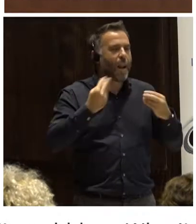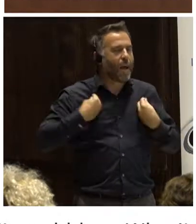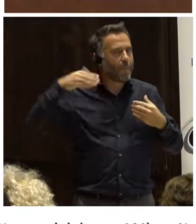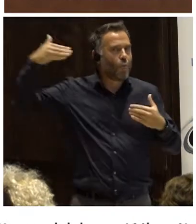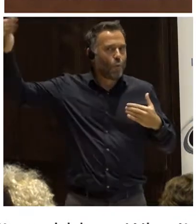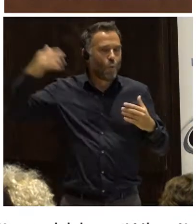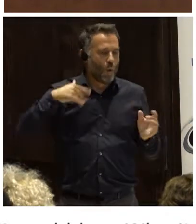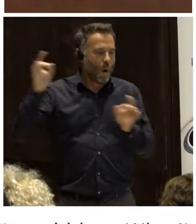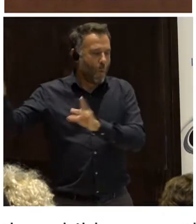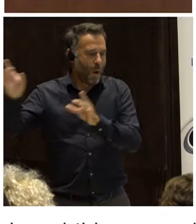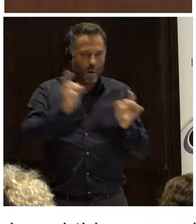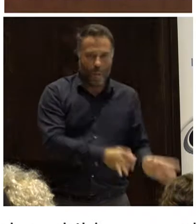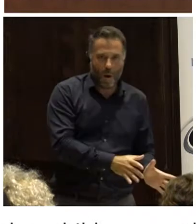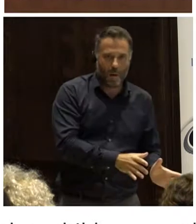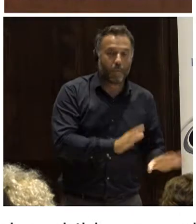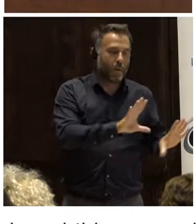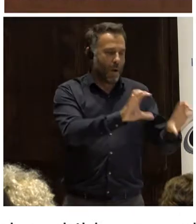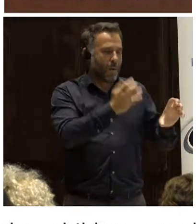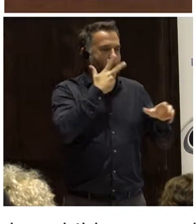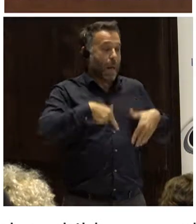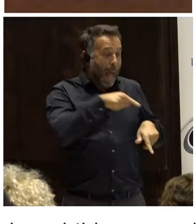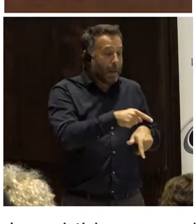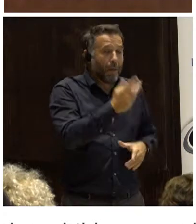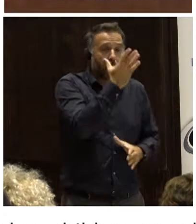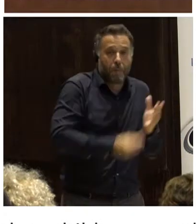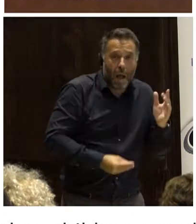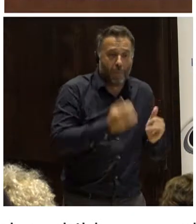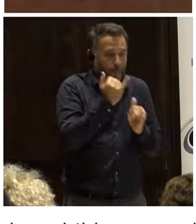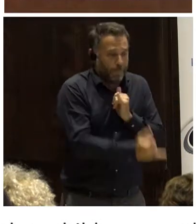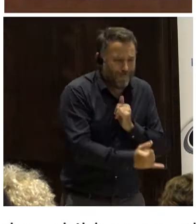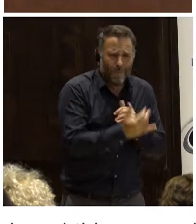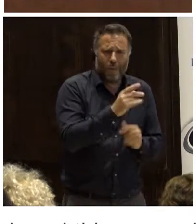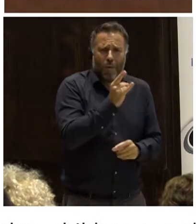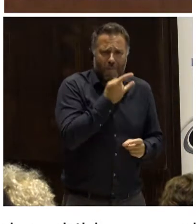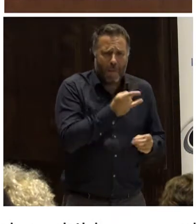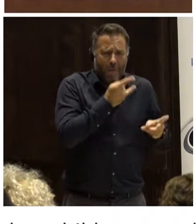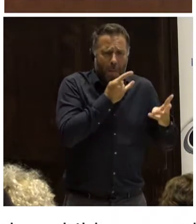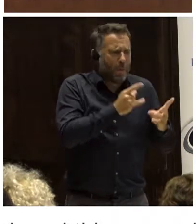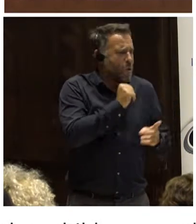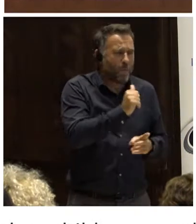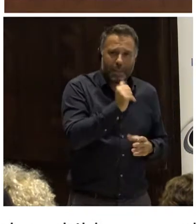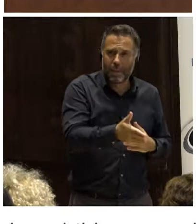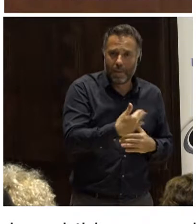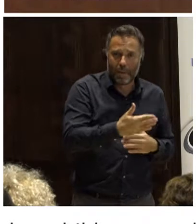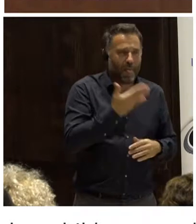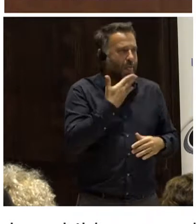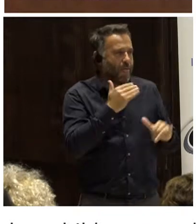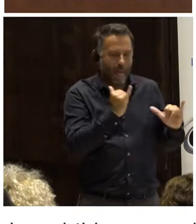to make mistakes, a lot of mistakes, but these mistakes are funny, and they don't